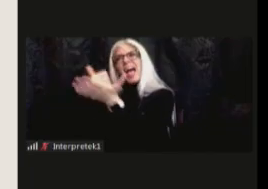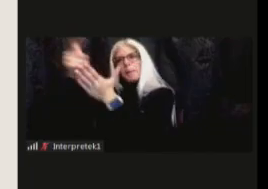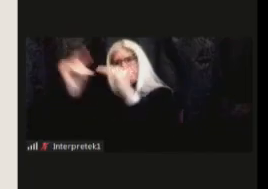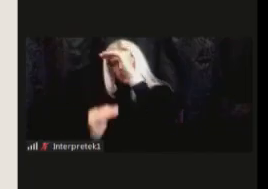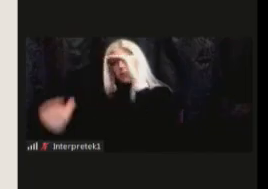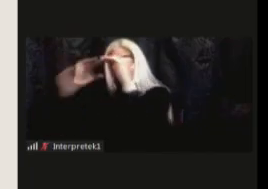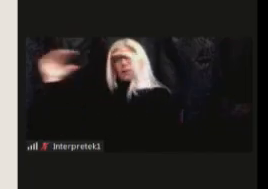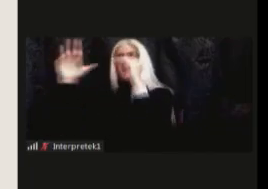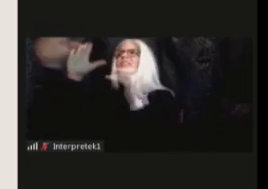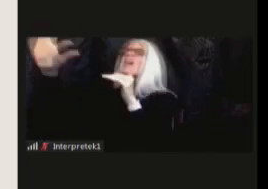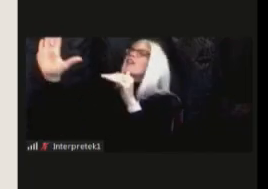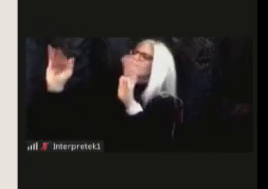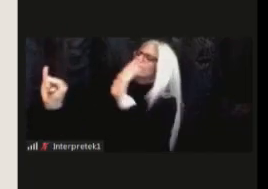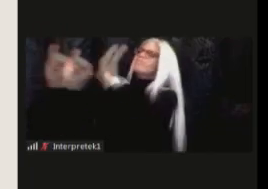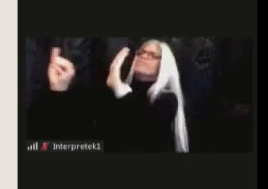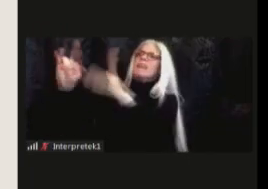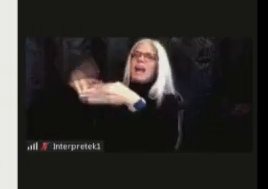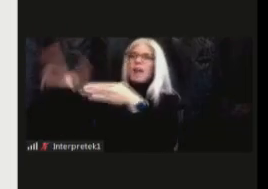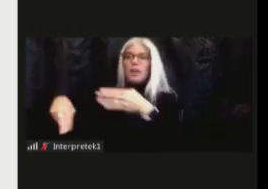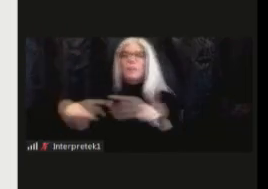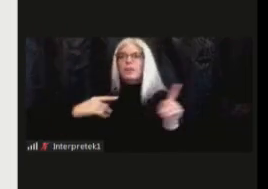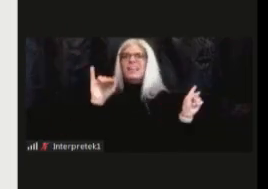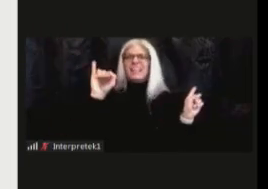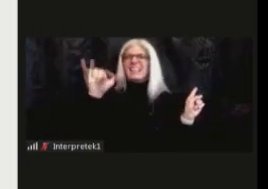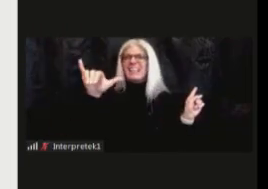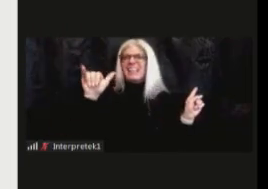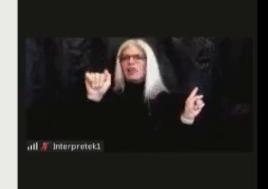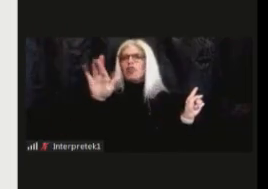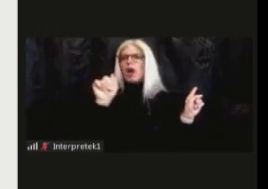bit more about that with our next steps.